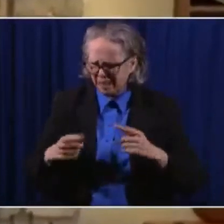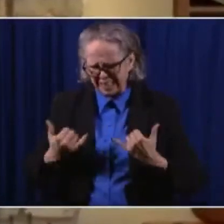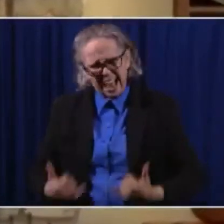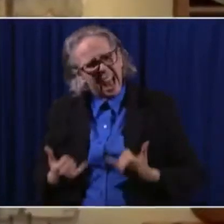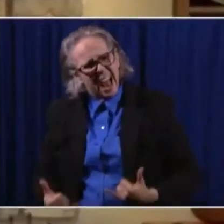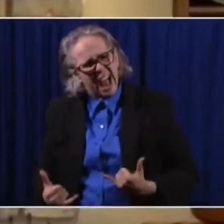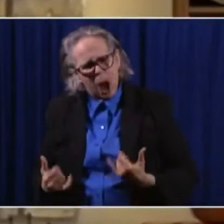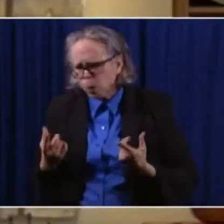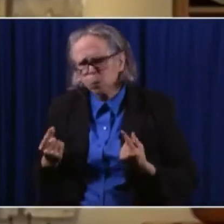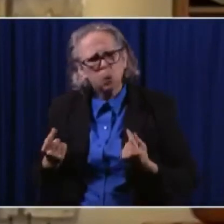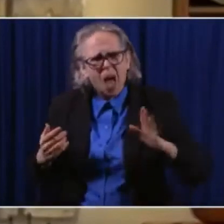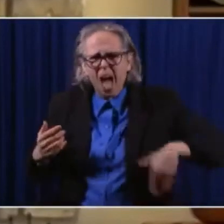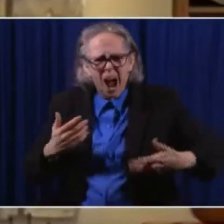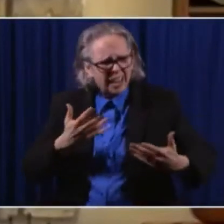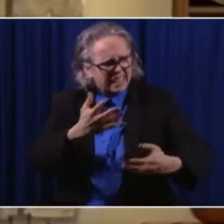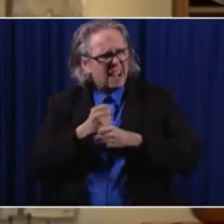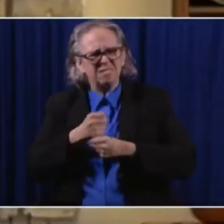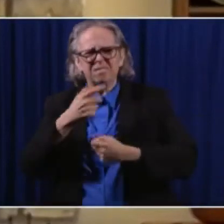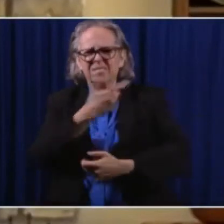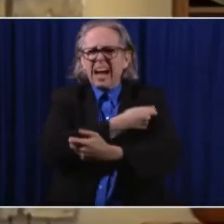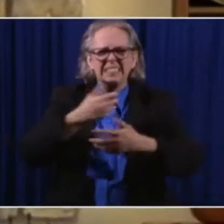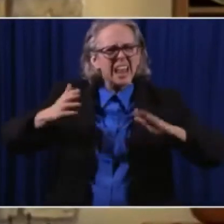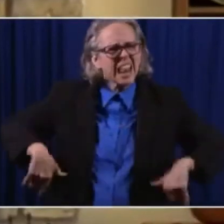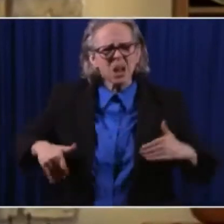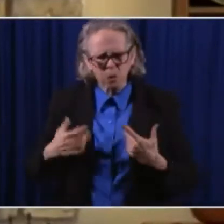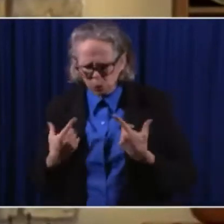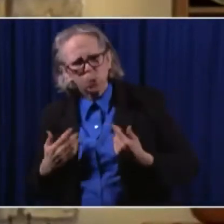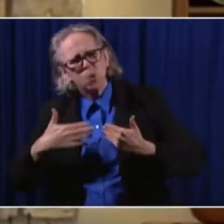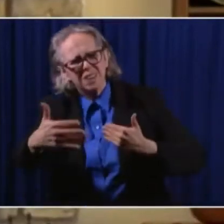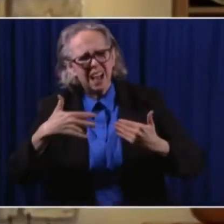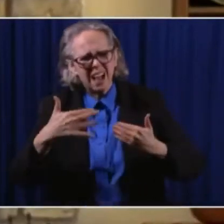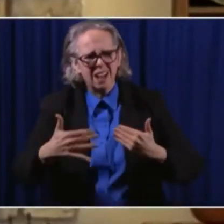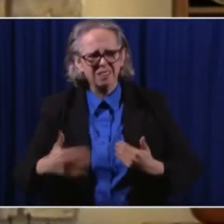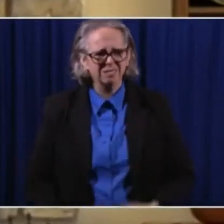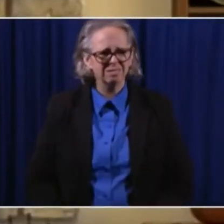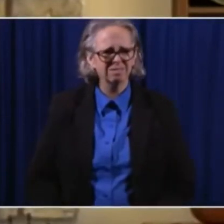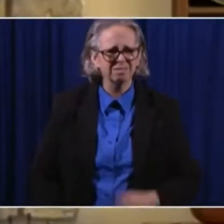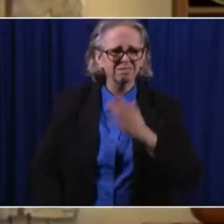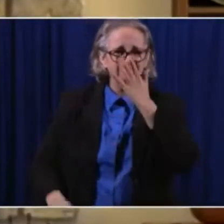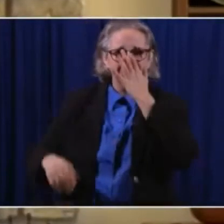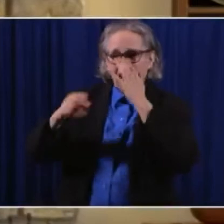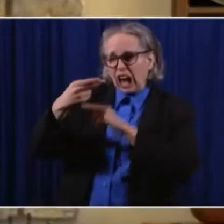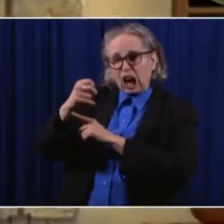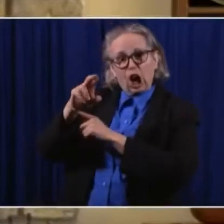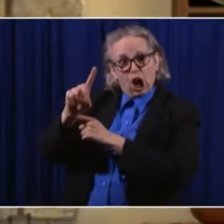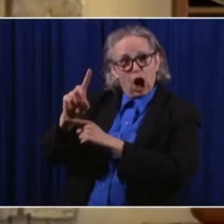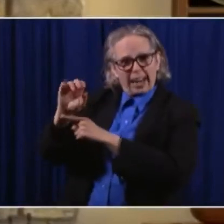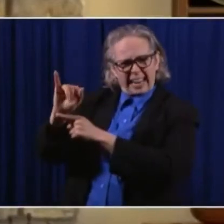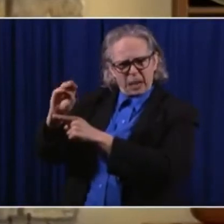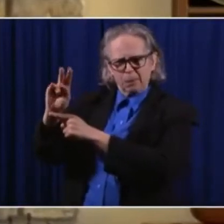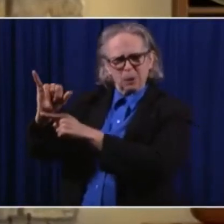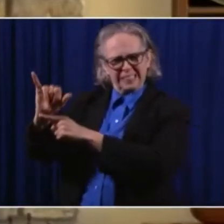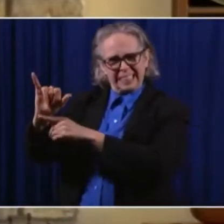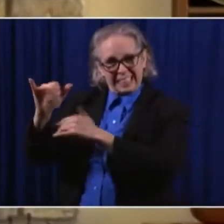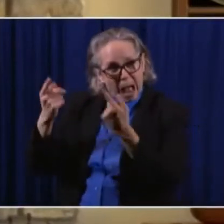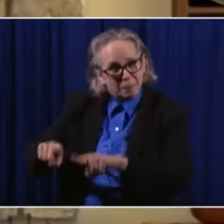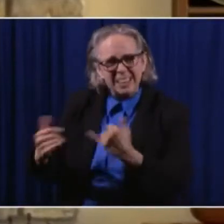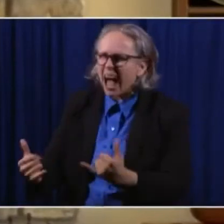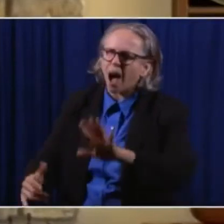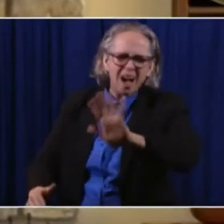get that herd immunity. So it's a ways away, but the good news is it is coming. And it's great news that we got this week